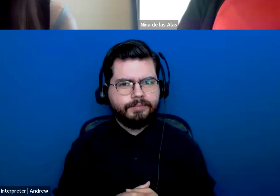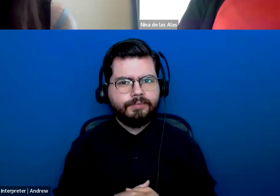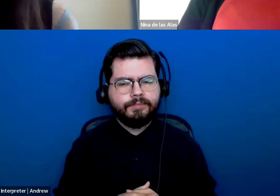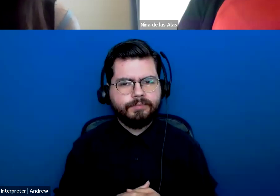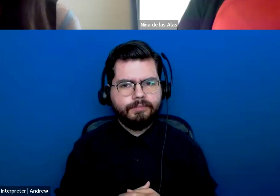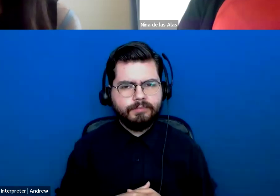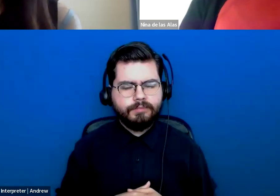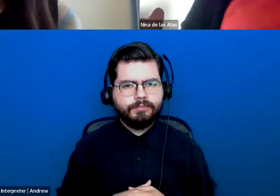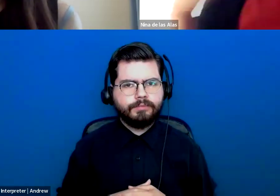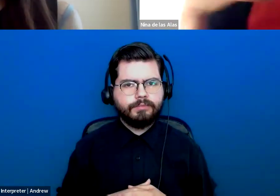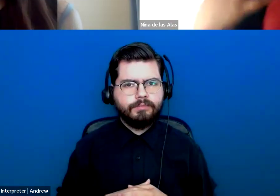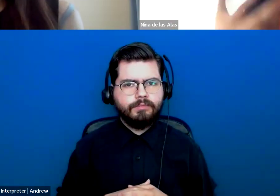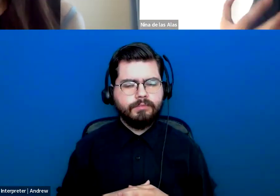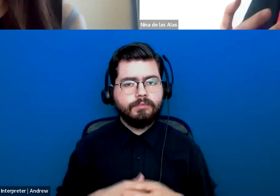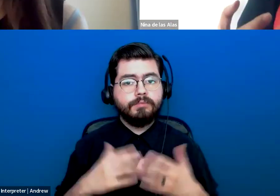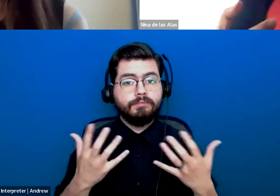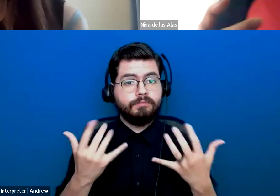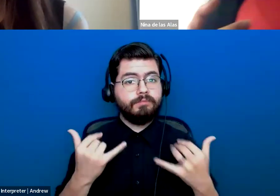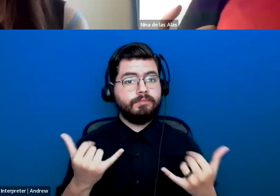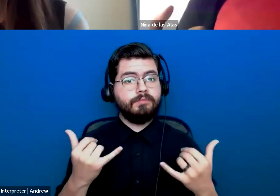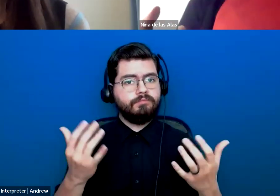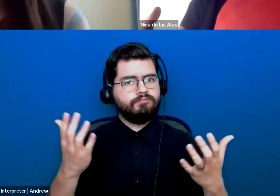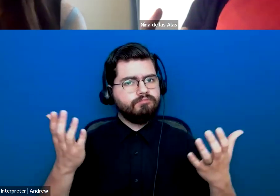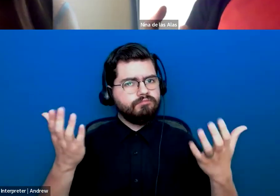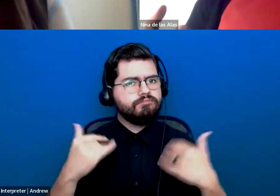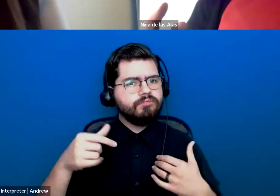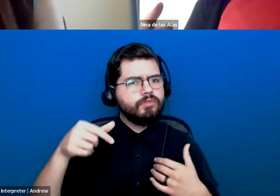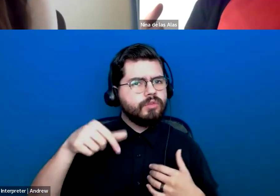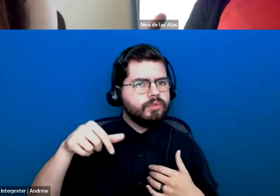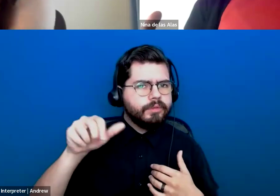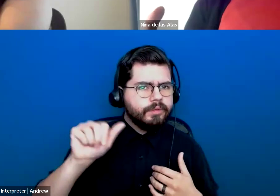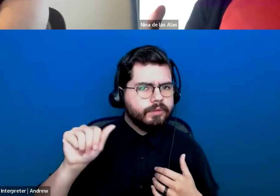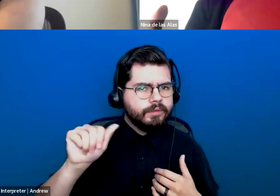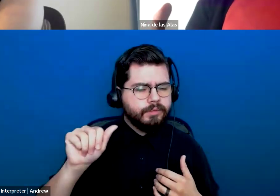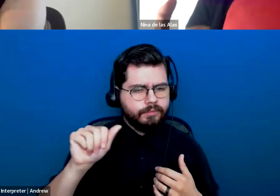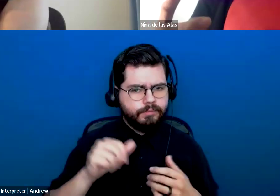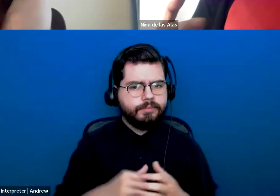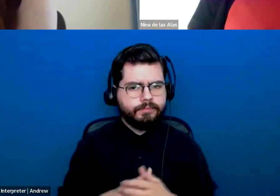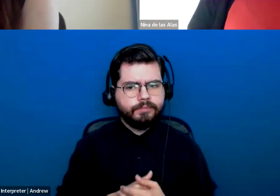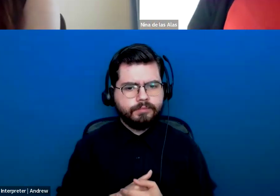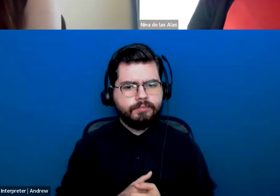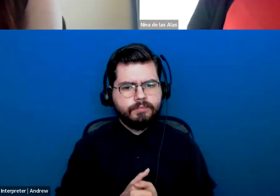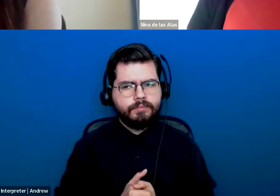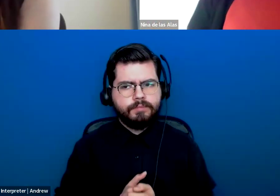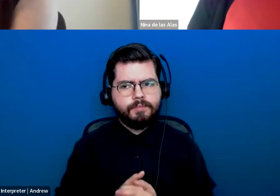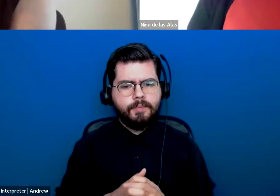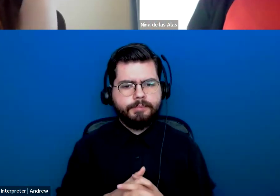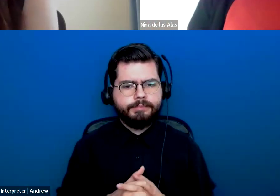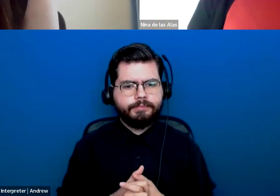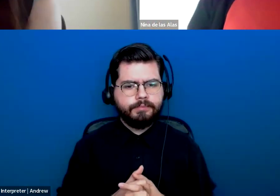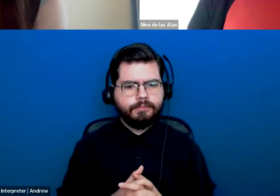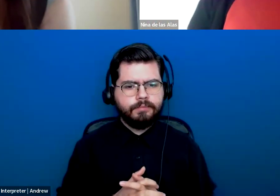So we're gonna open this up now to our kind of Q&A portion. And I know we